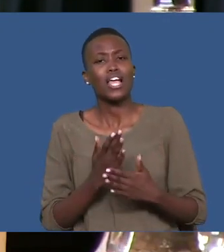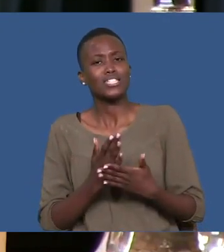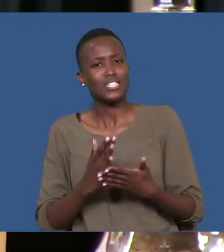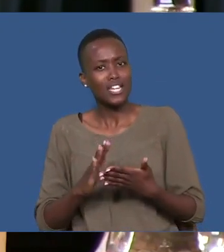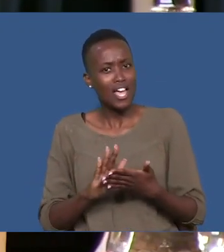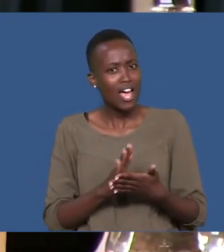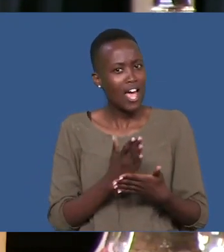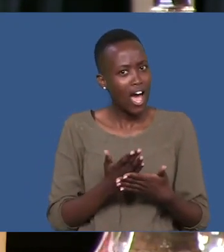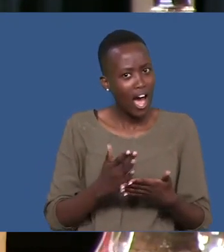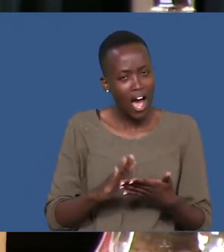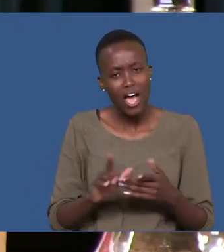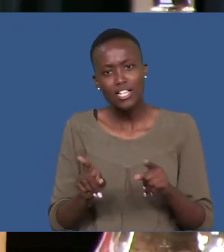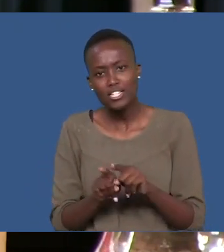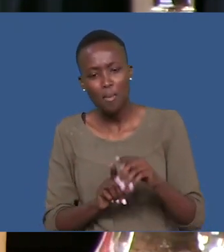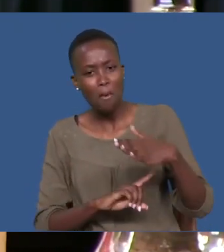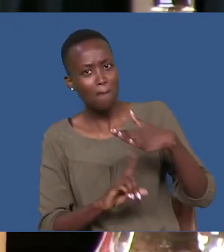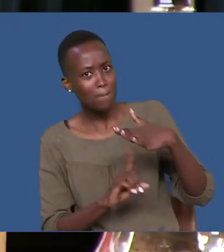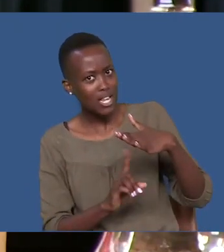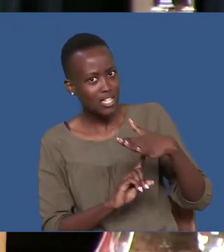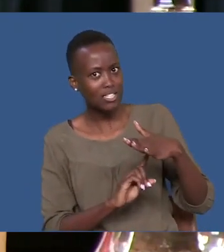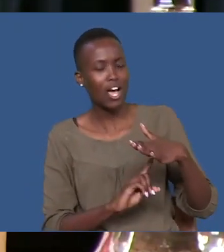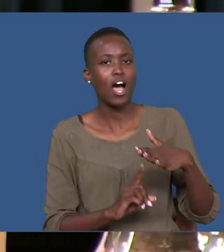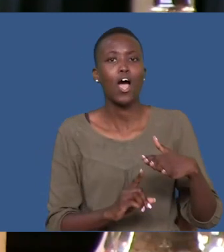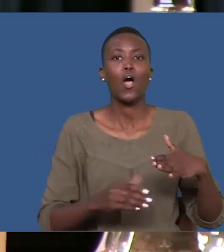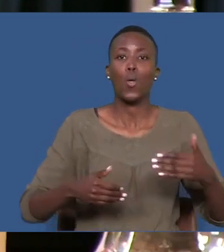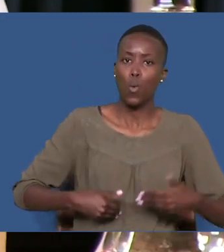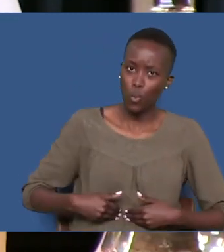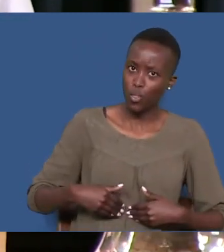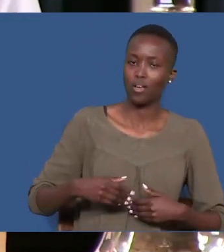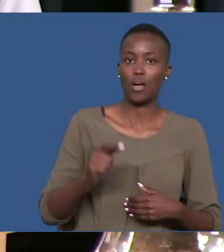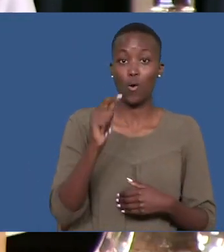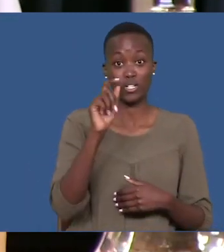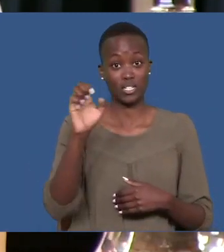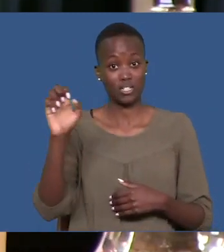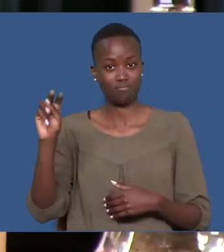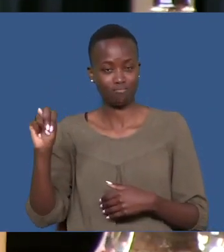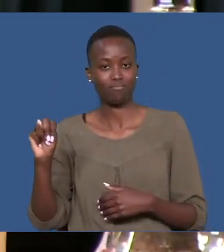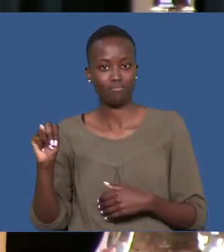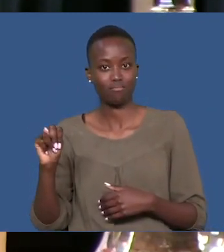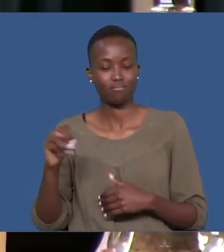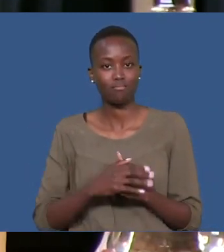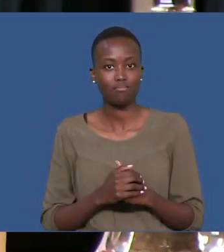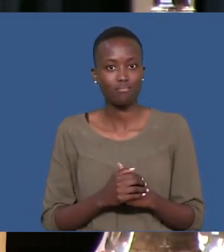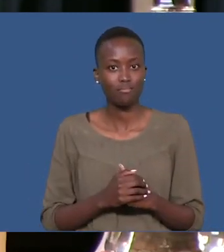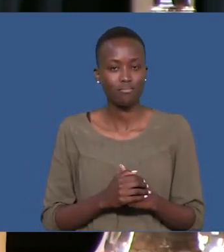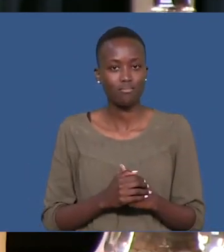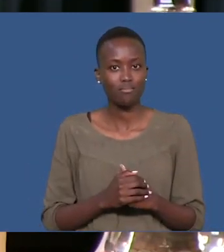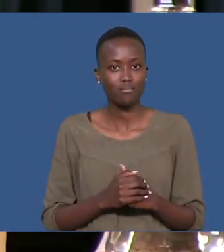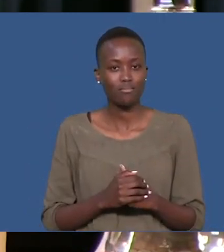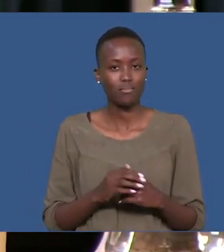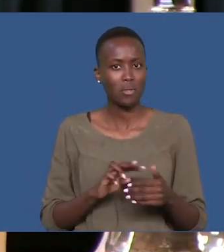where I get to minister to these young people. And I believe this is why they felt that we need to